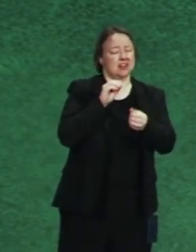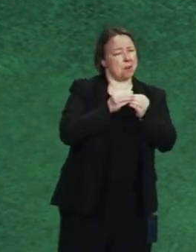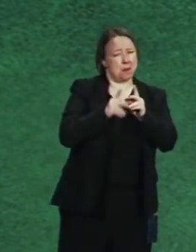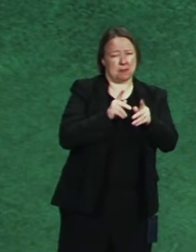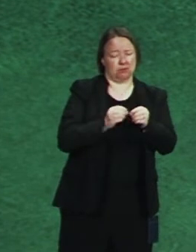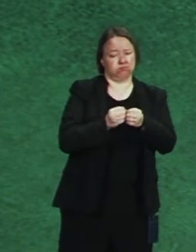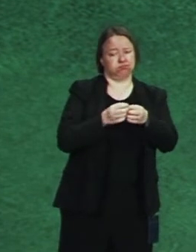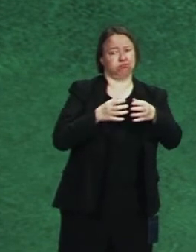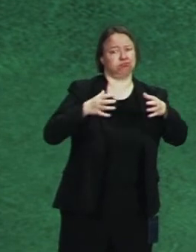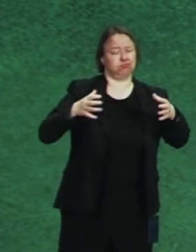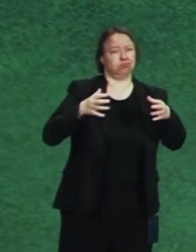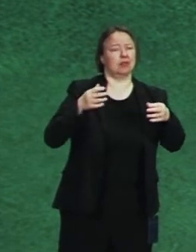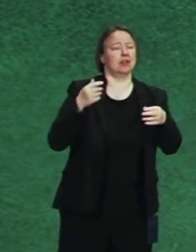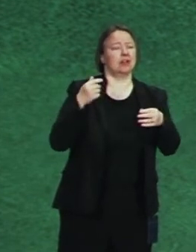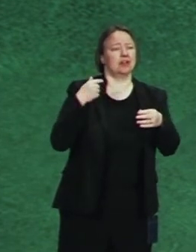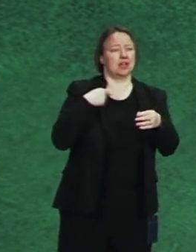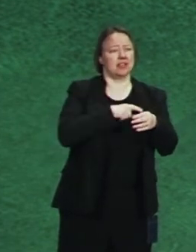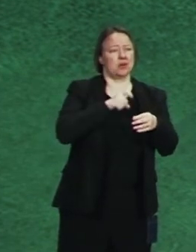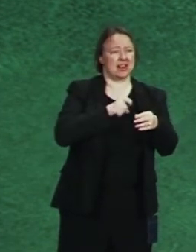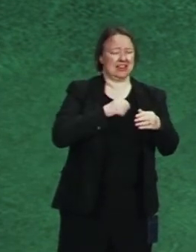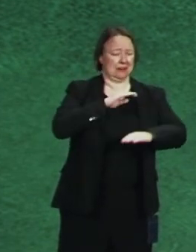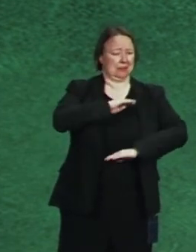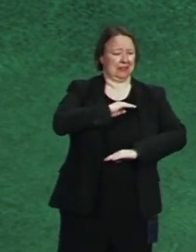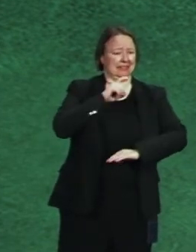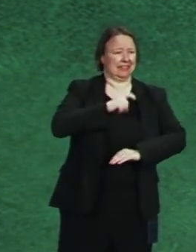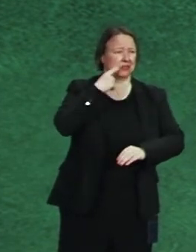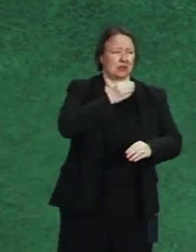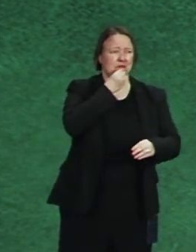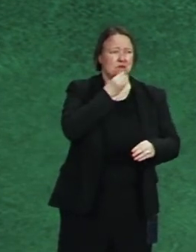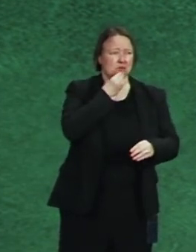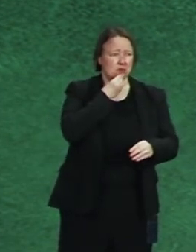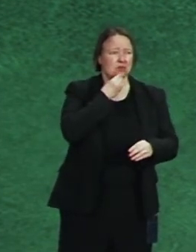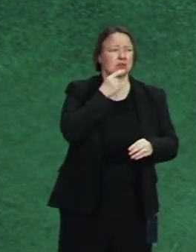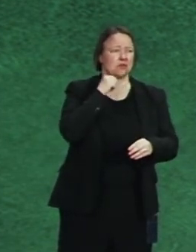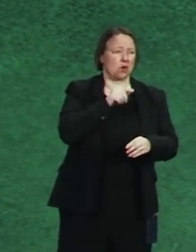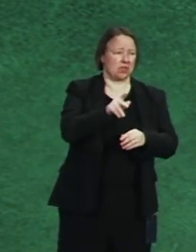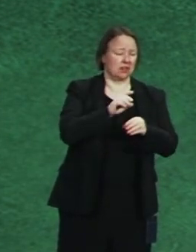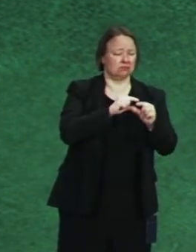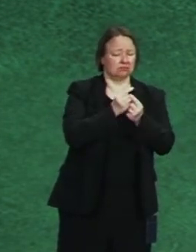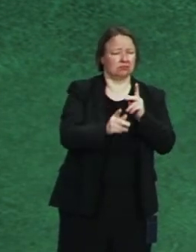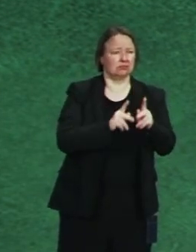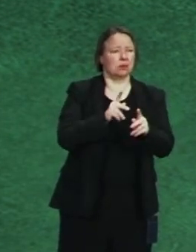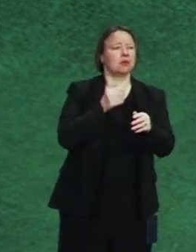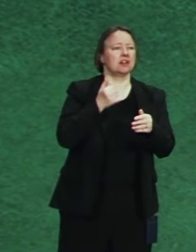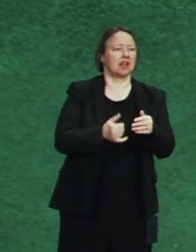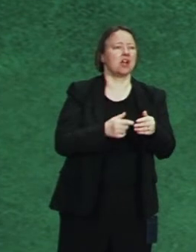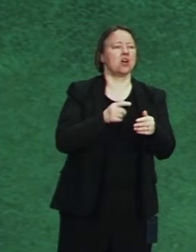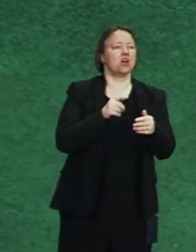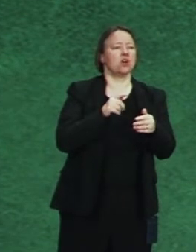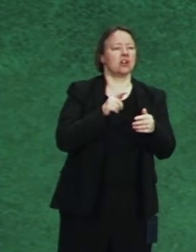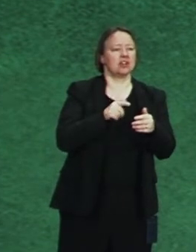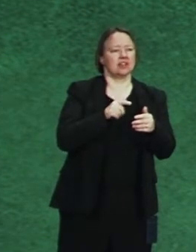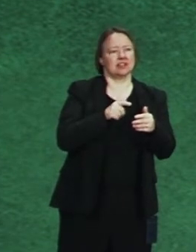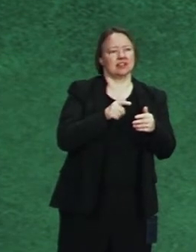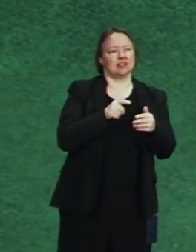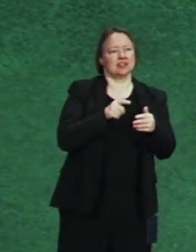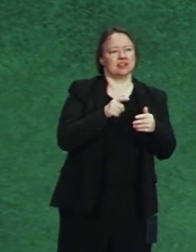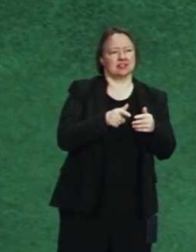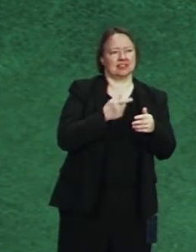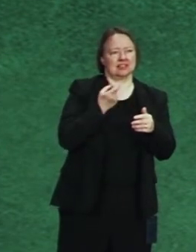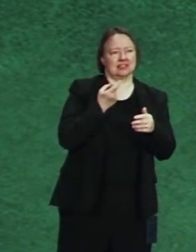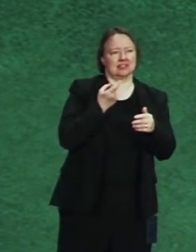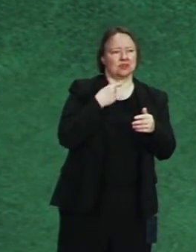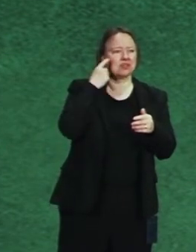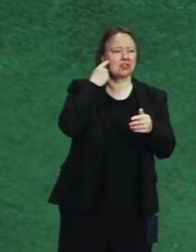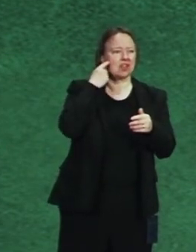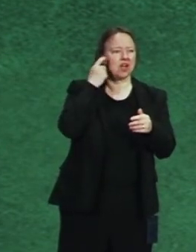means we have to accelerate the growth of food to make sure they are being fed. Now, in the status quo, the rate of acceleration results in